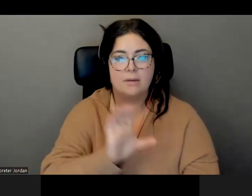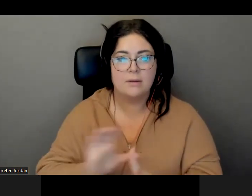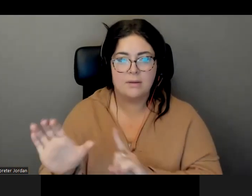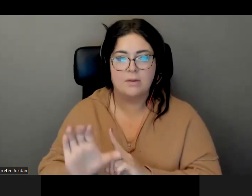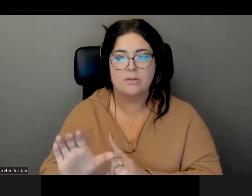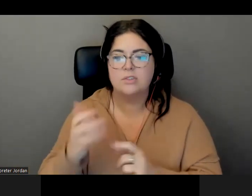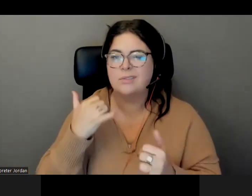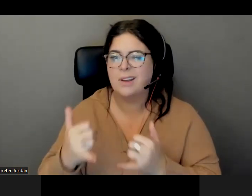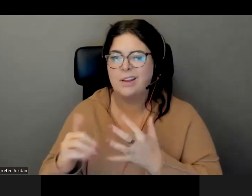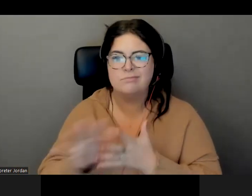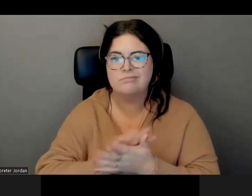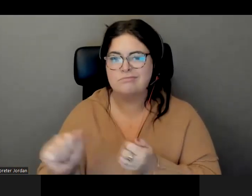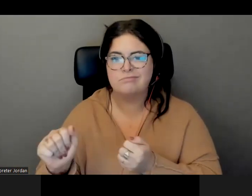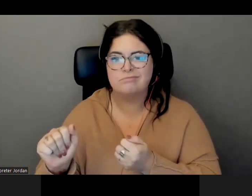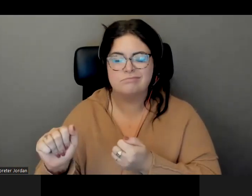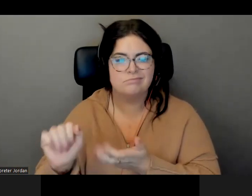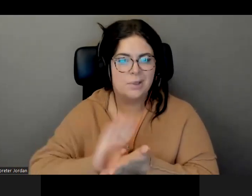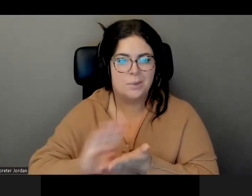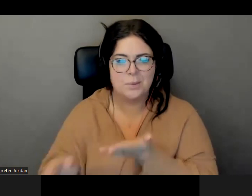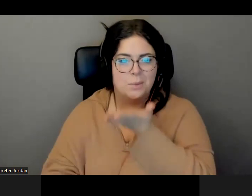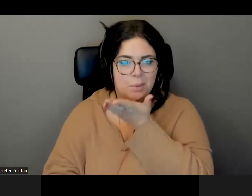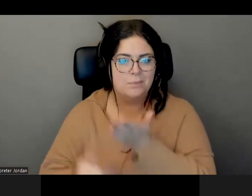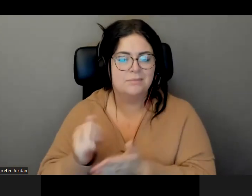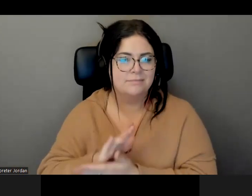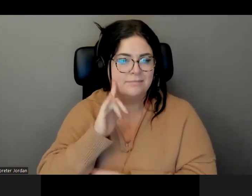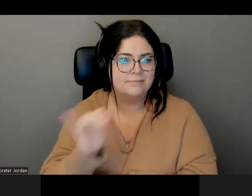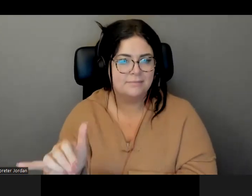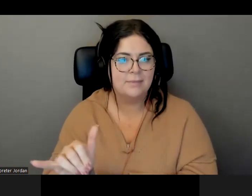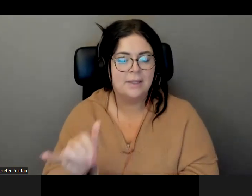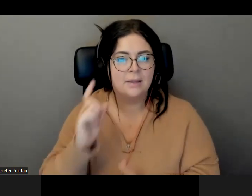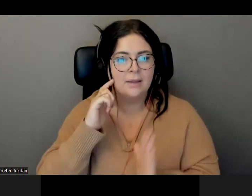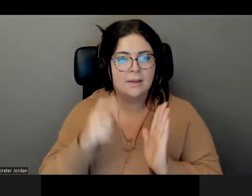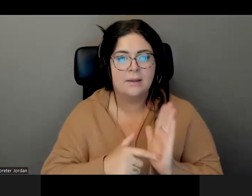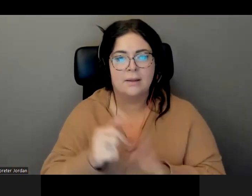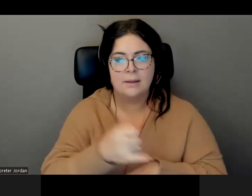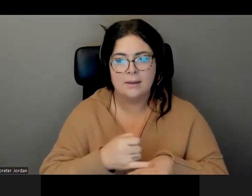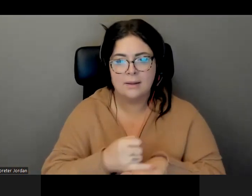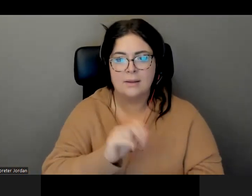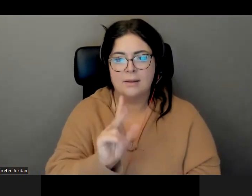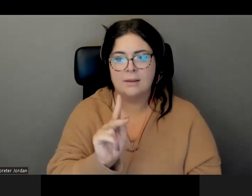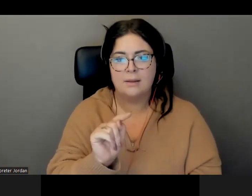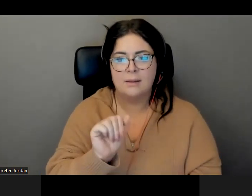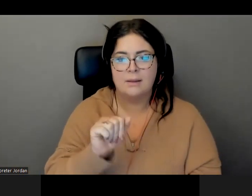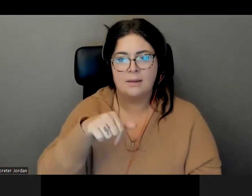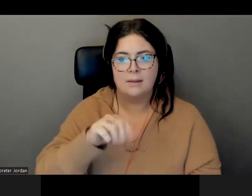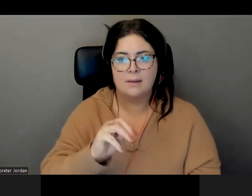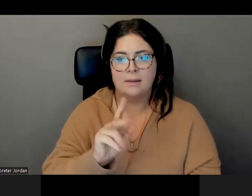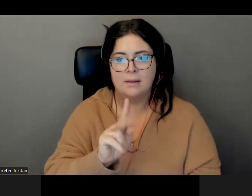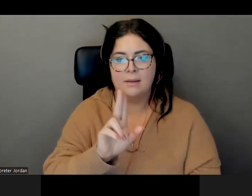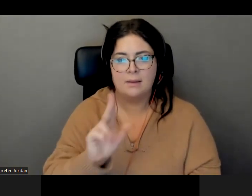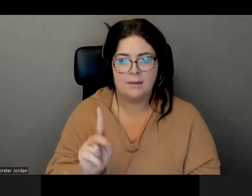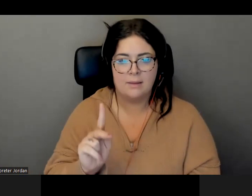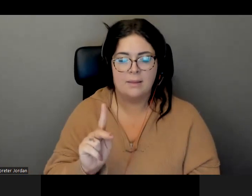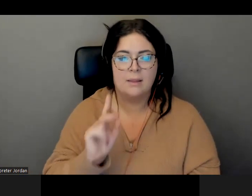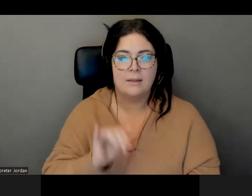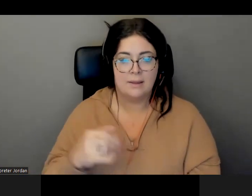now been erased forever. We also acknowledge the island of Ukta-Unguk as the unceded